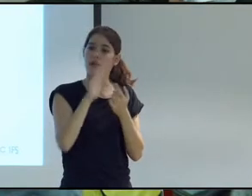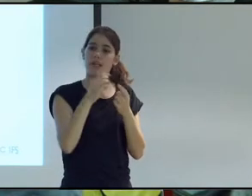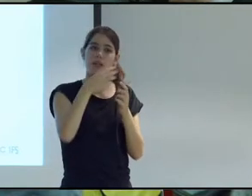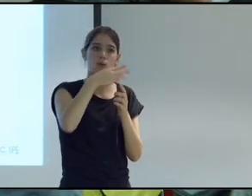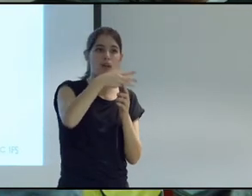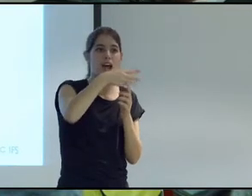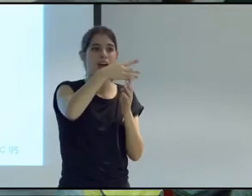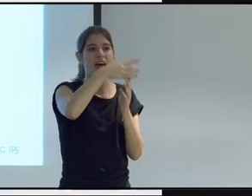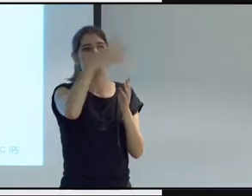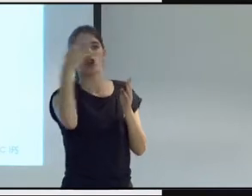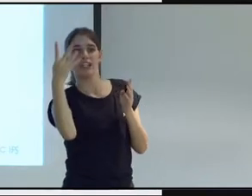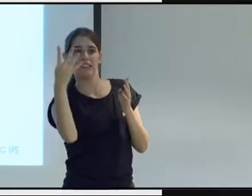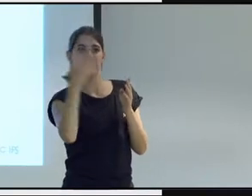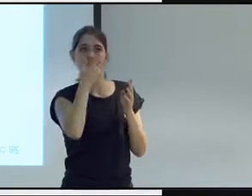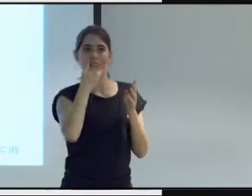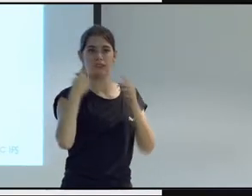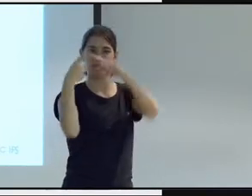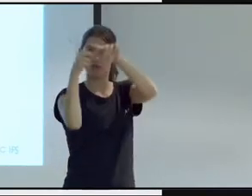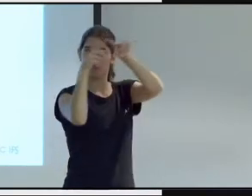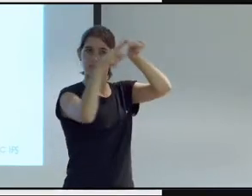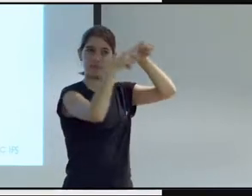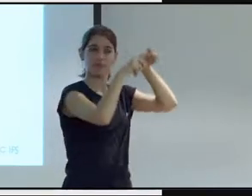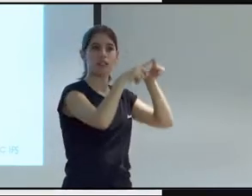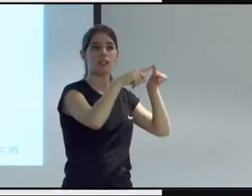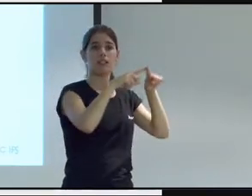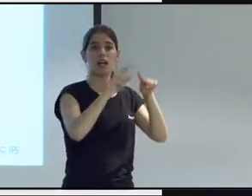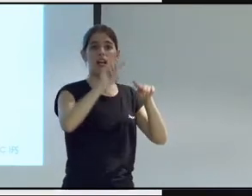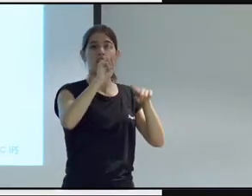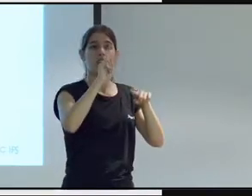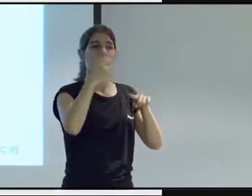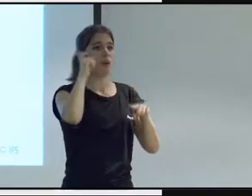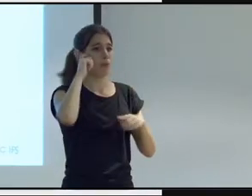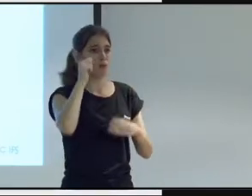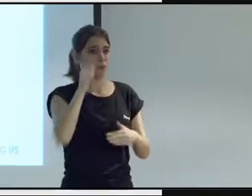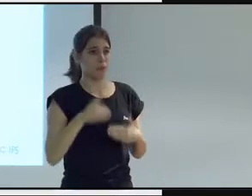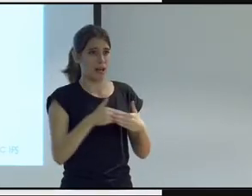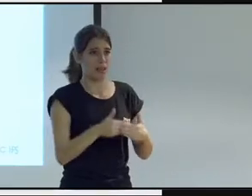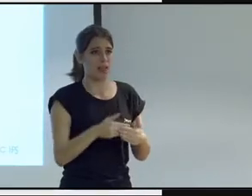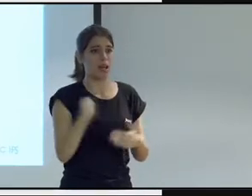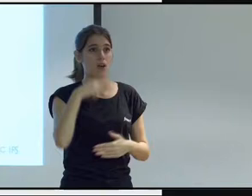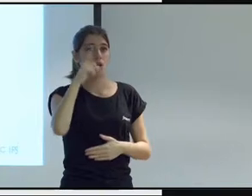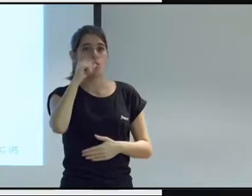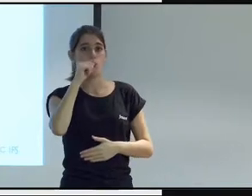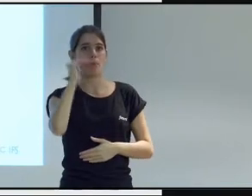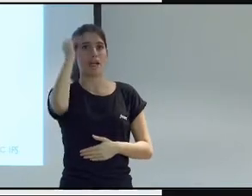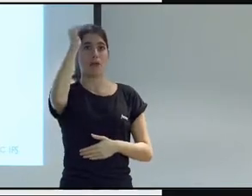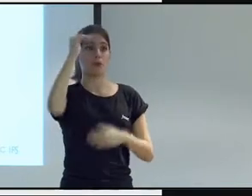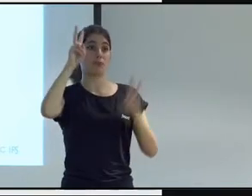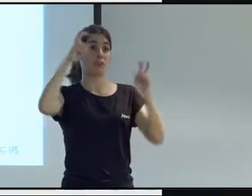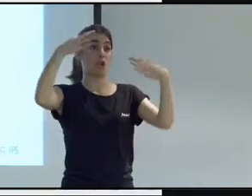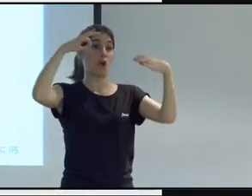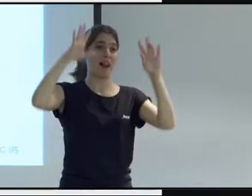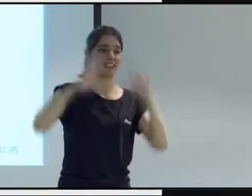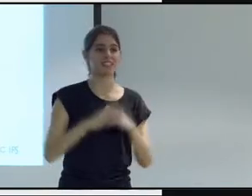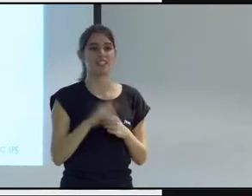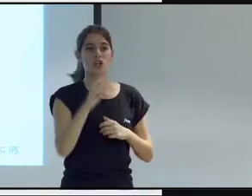as if it were a rainbow of different bodies with different functions: a pregnant woman, an adult